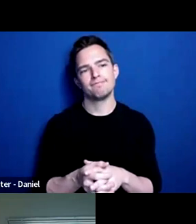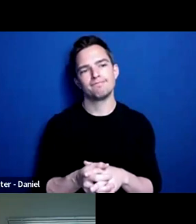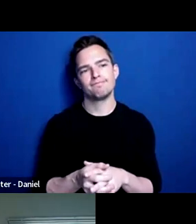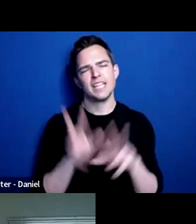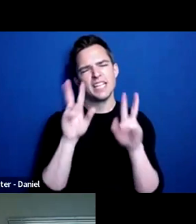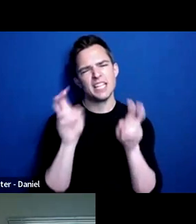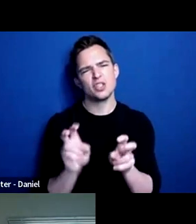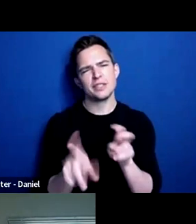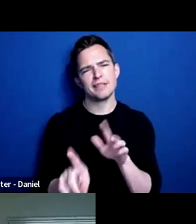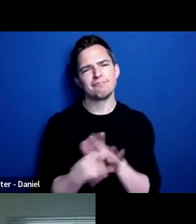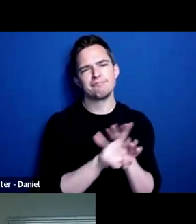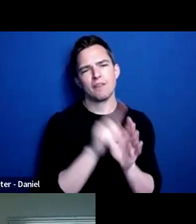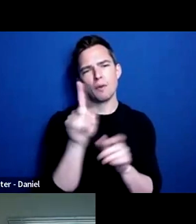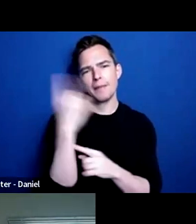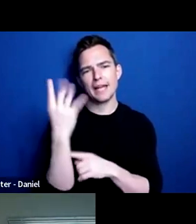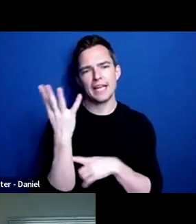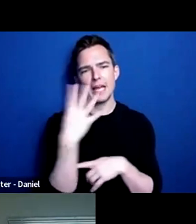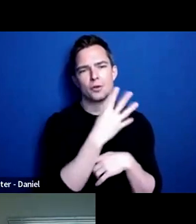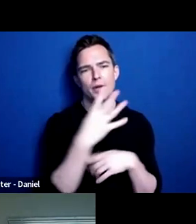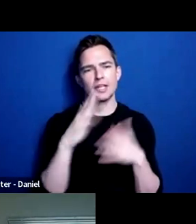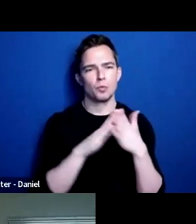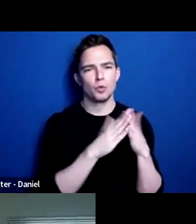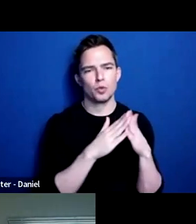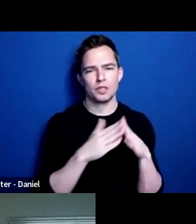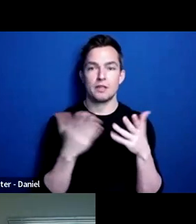issues that come up for Black immigrant communities that may